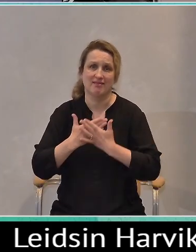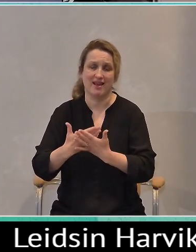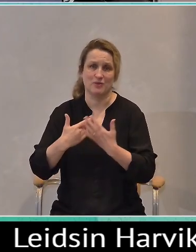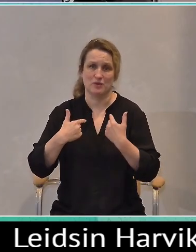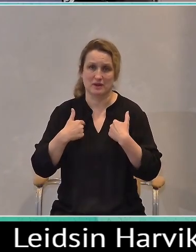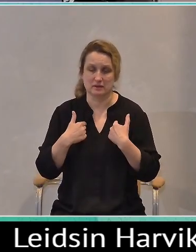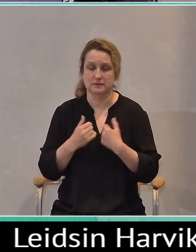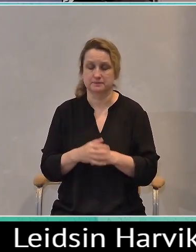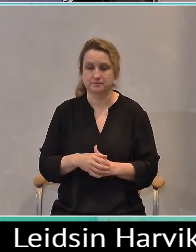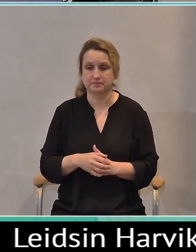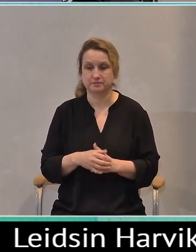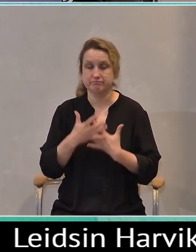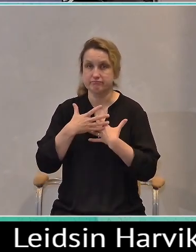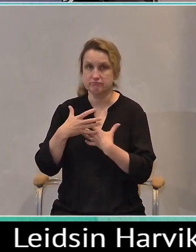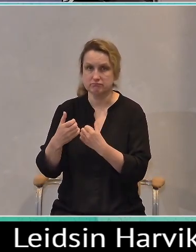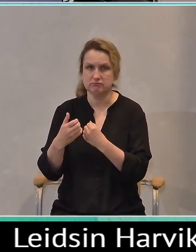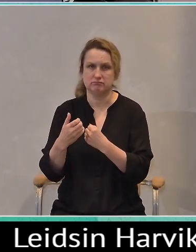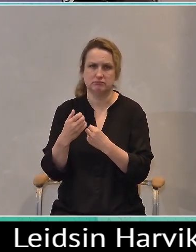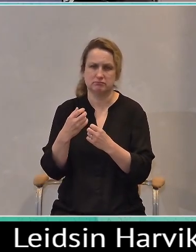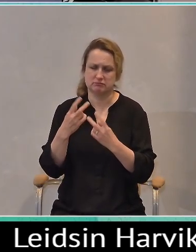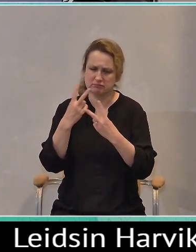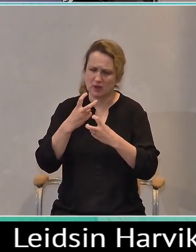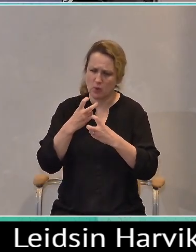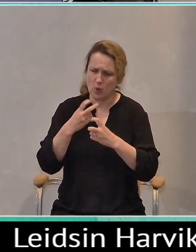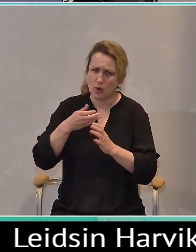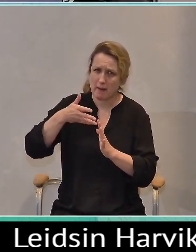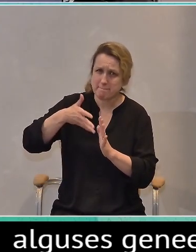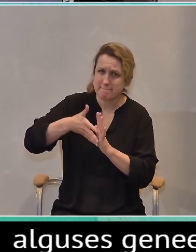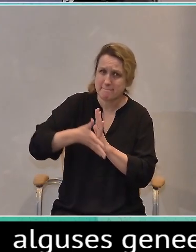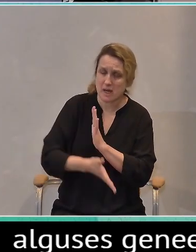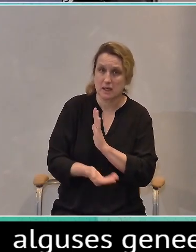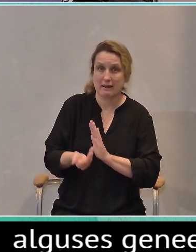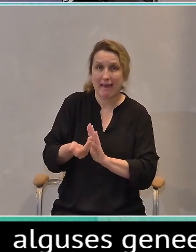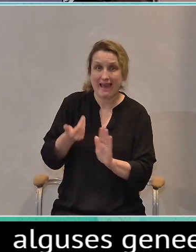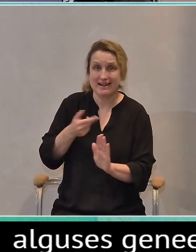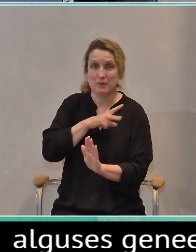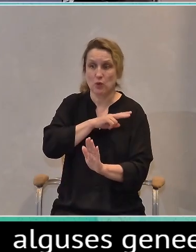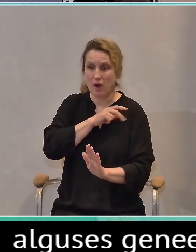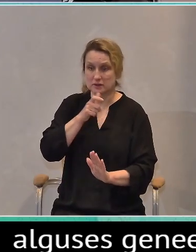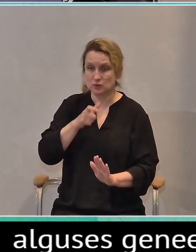really listened to me and really wanted to help me. There was a thorough clinical examination,